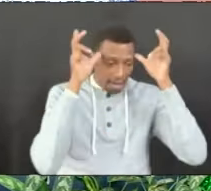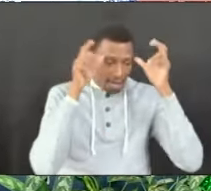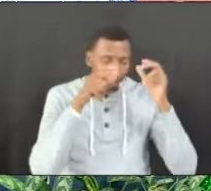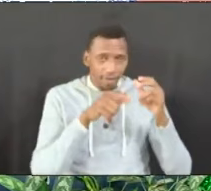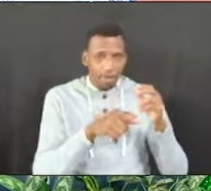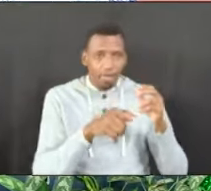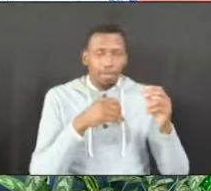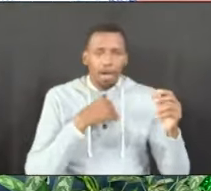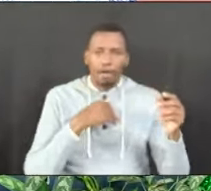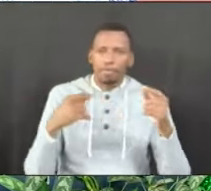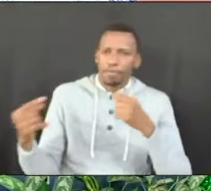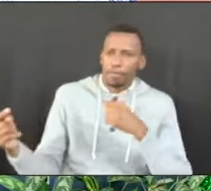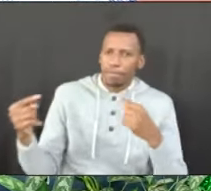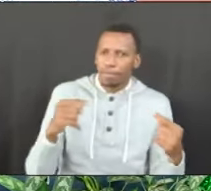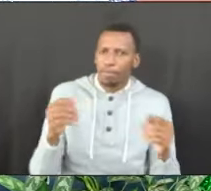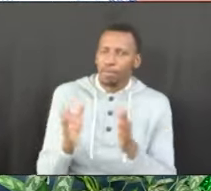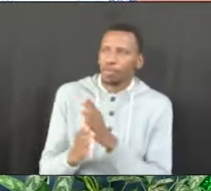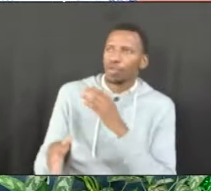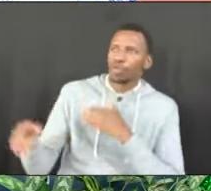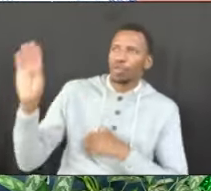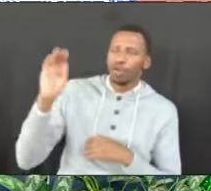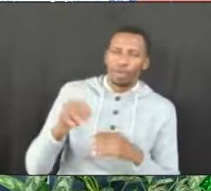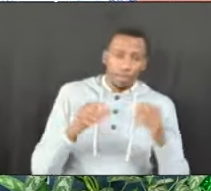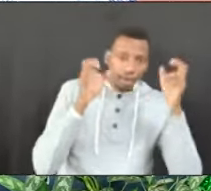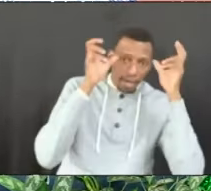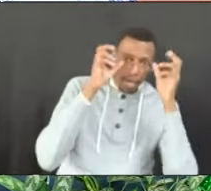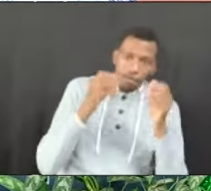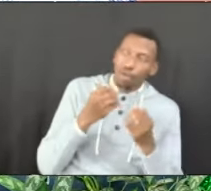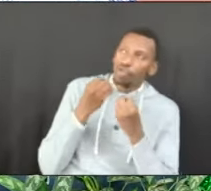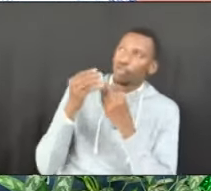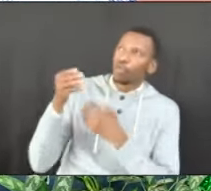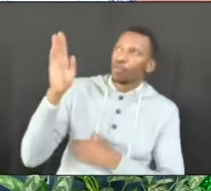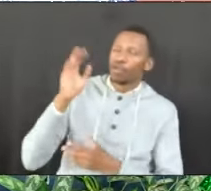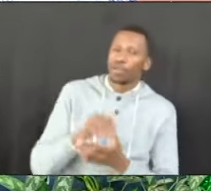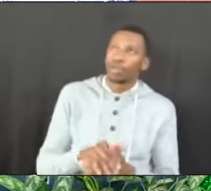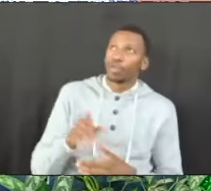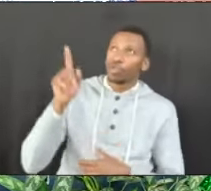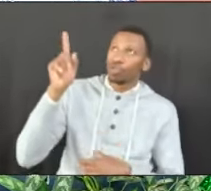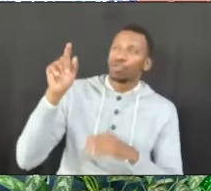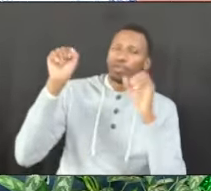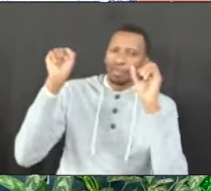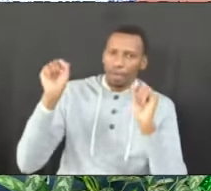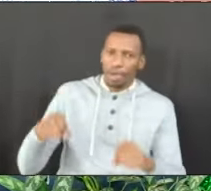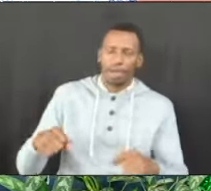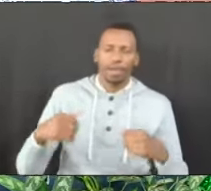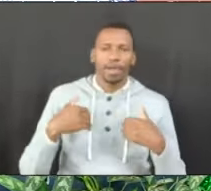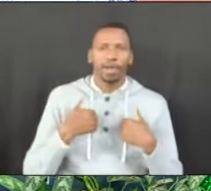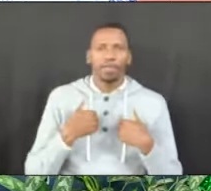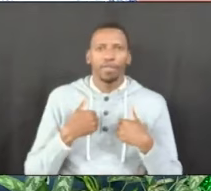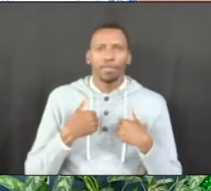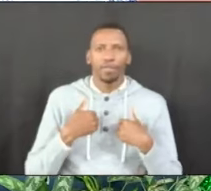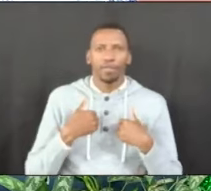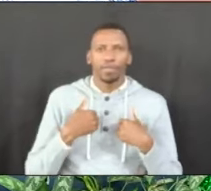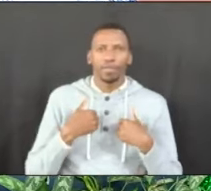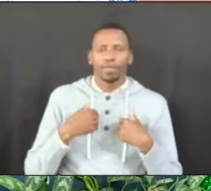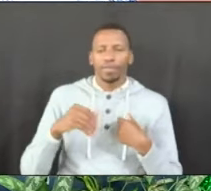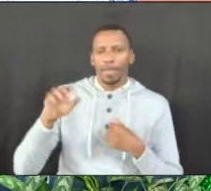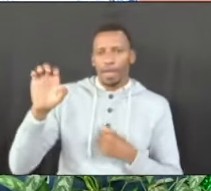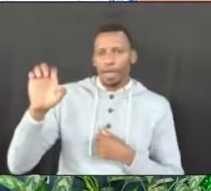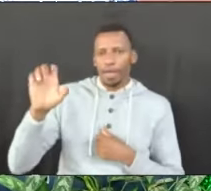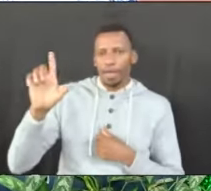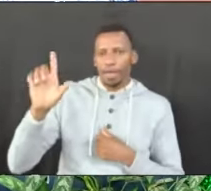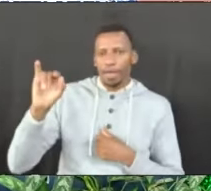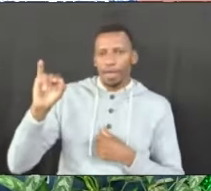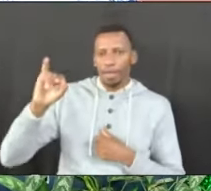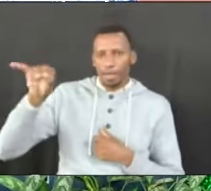with God. And he tells God that, God, you can have an Elijah. You can